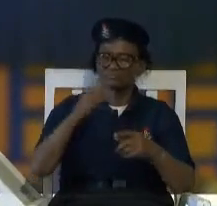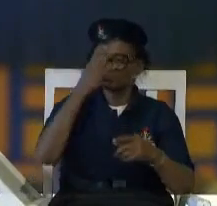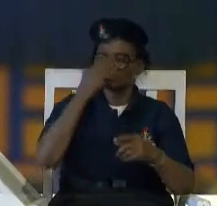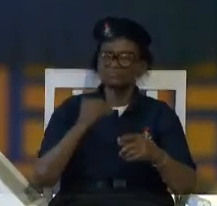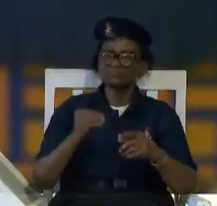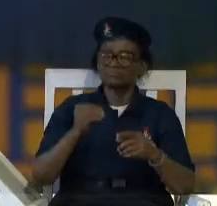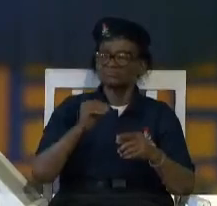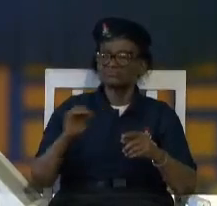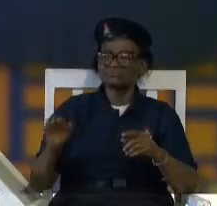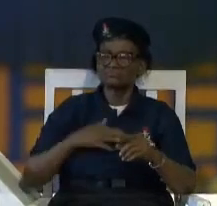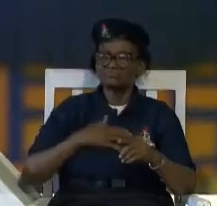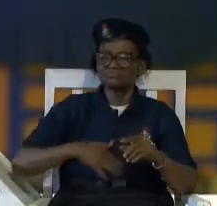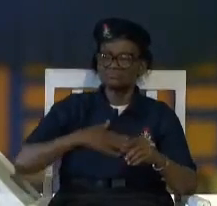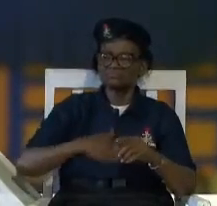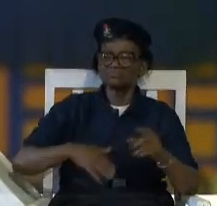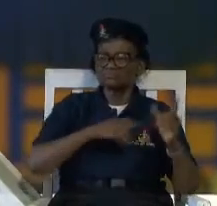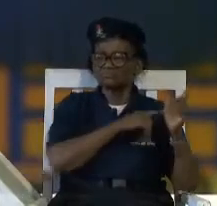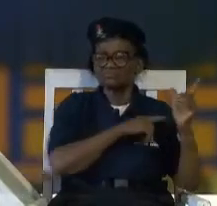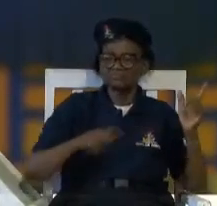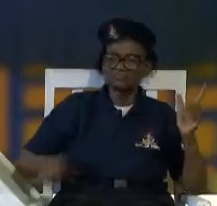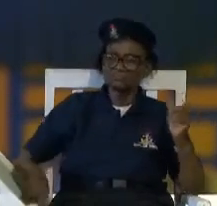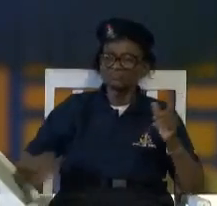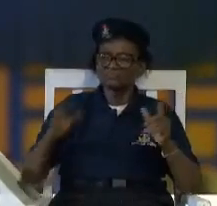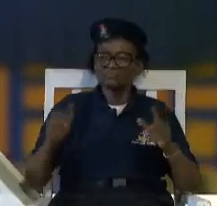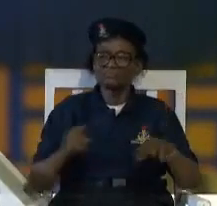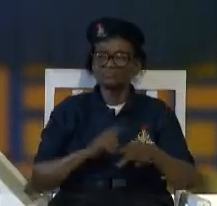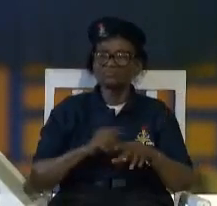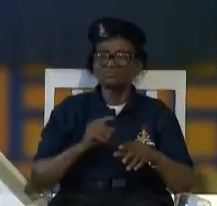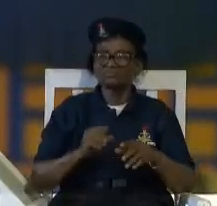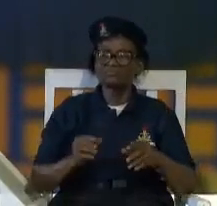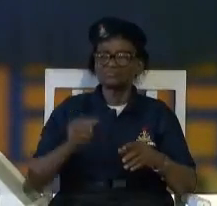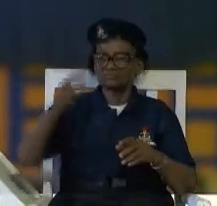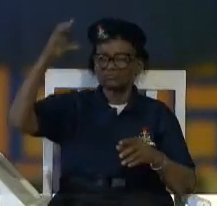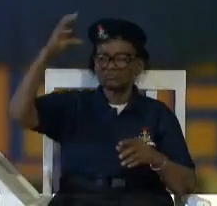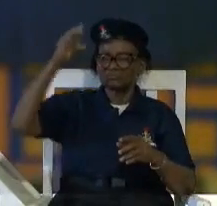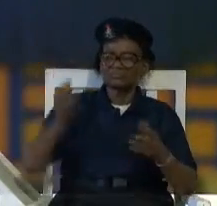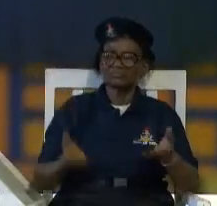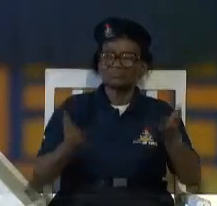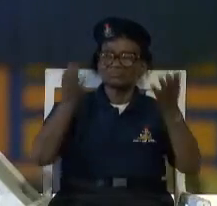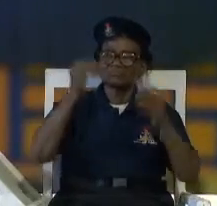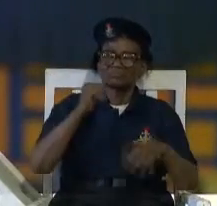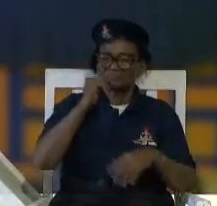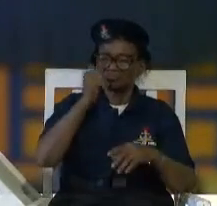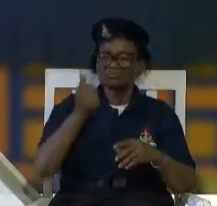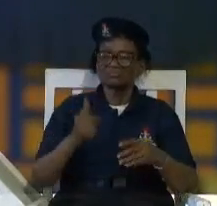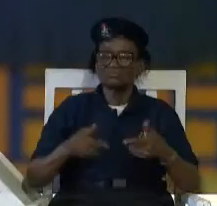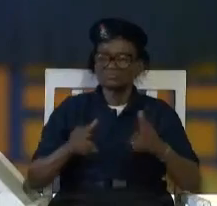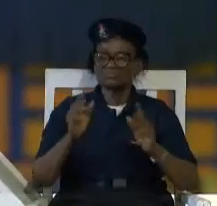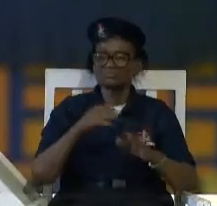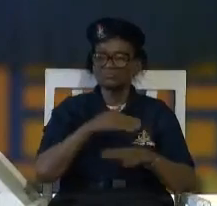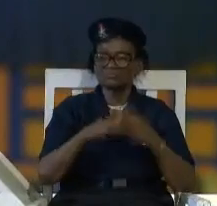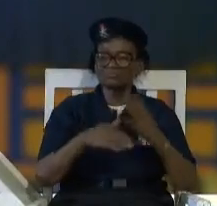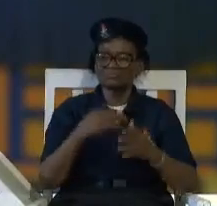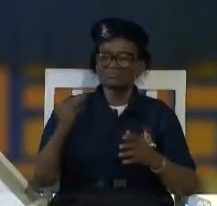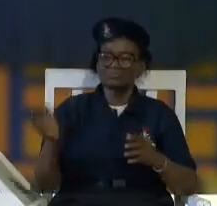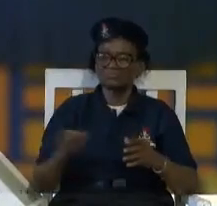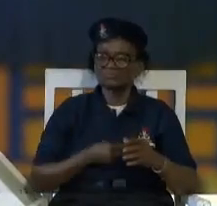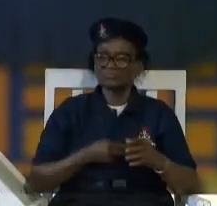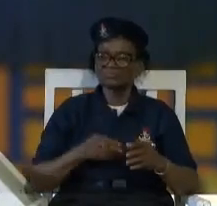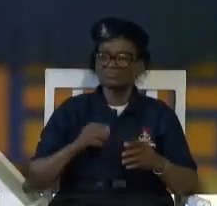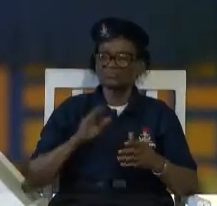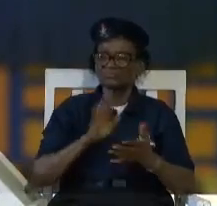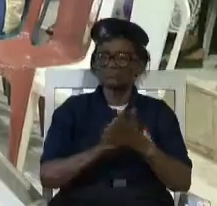Please, Lord, by the time the sun rises tomorrow, let all of us become brand